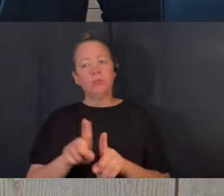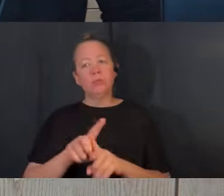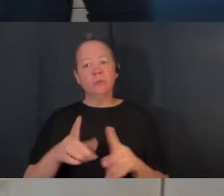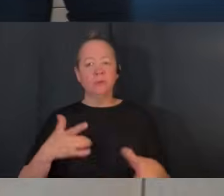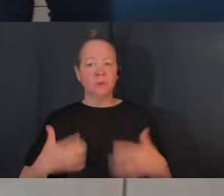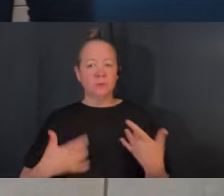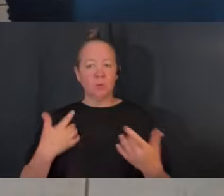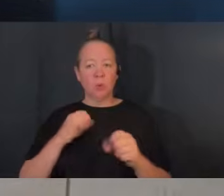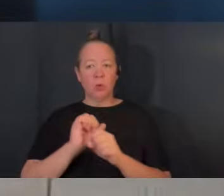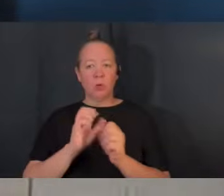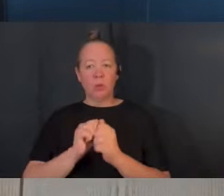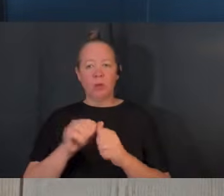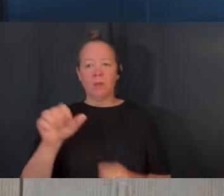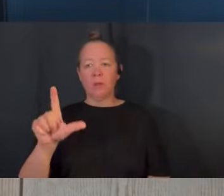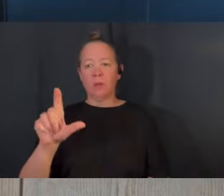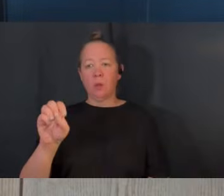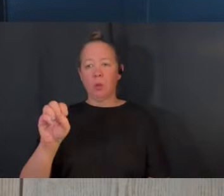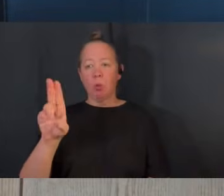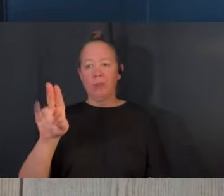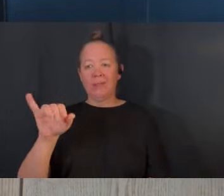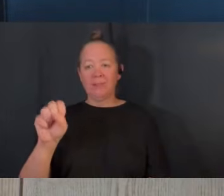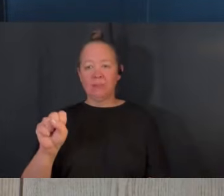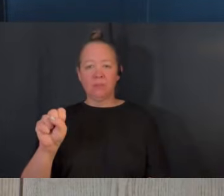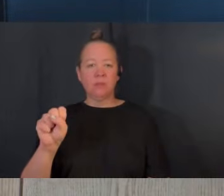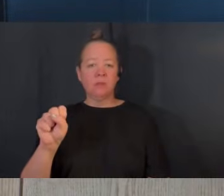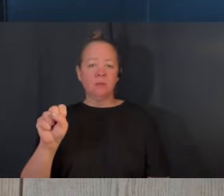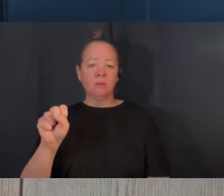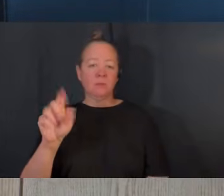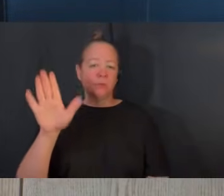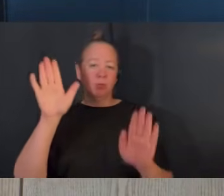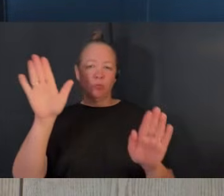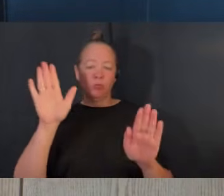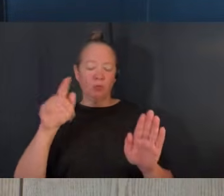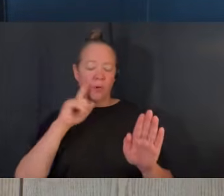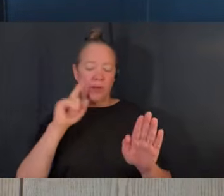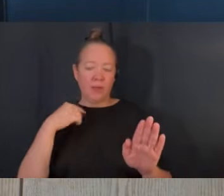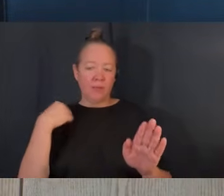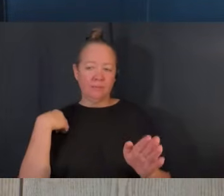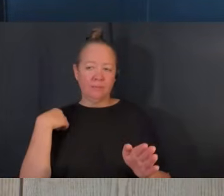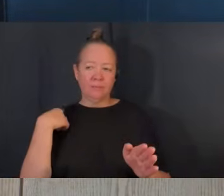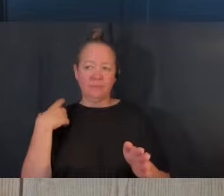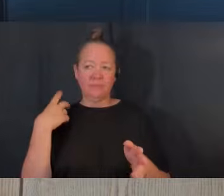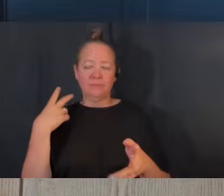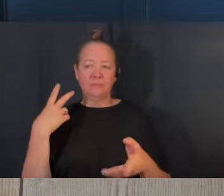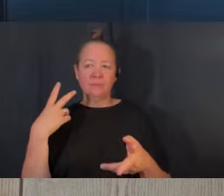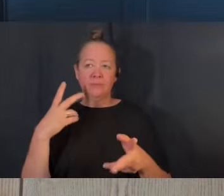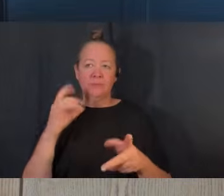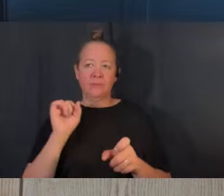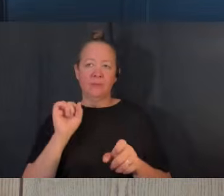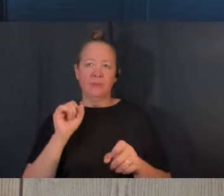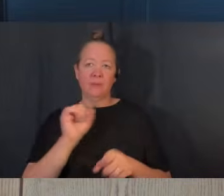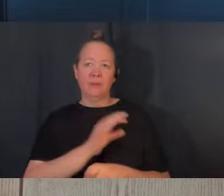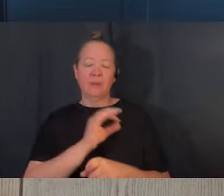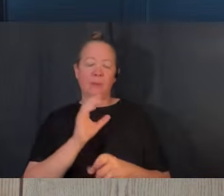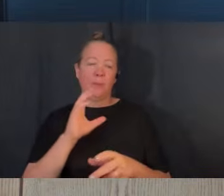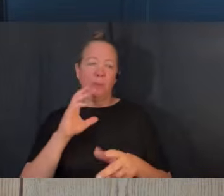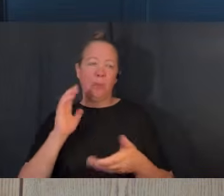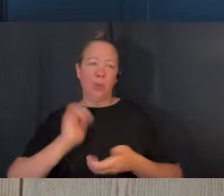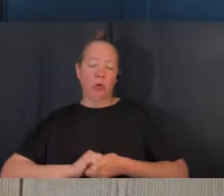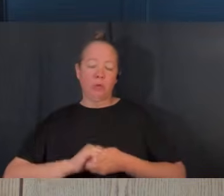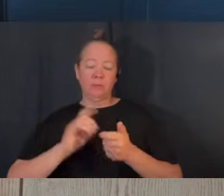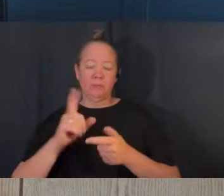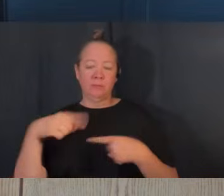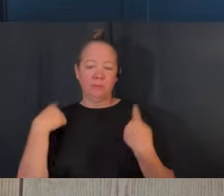been a great partner so far, and I know will continue to take good care of the town. I also wanted to note, I know we